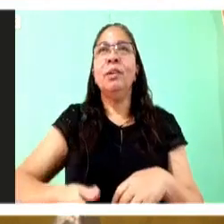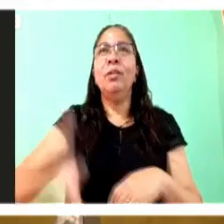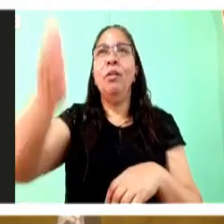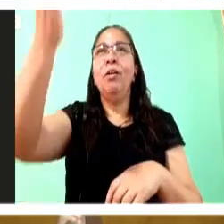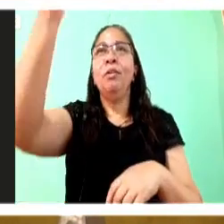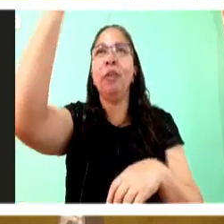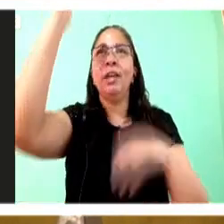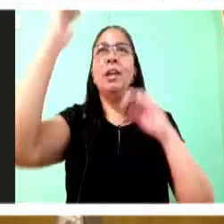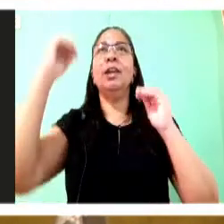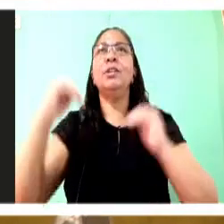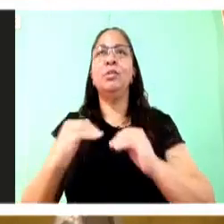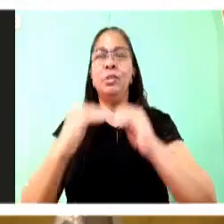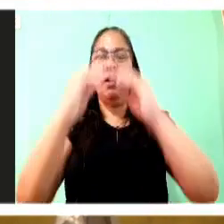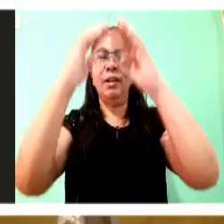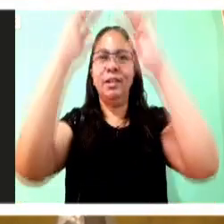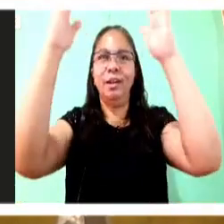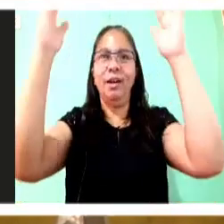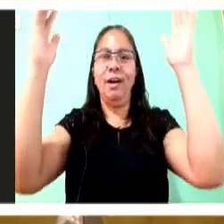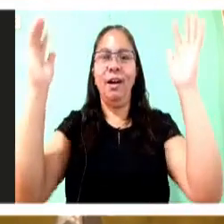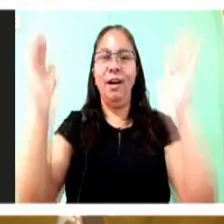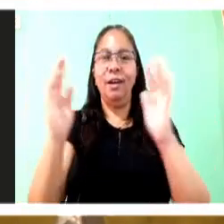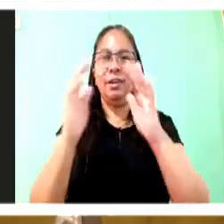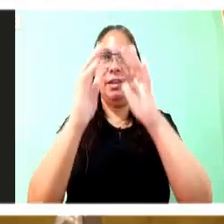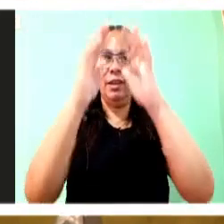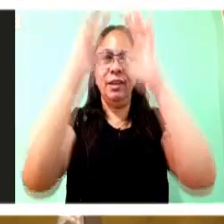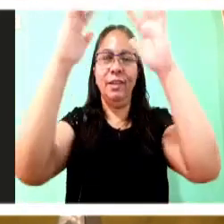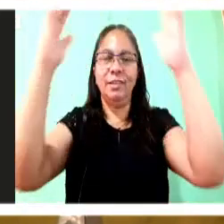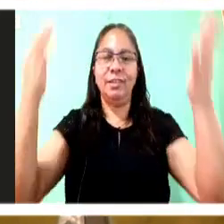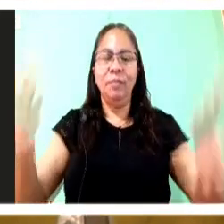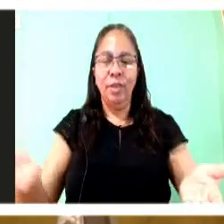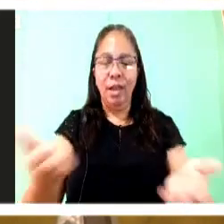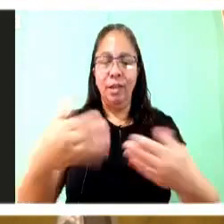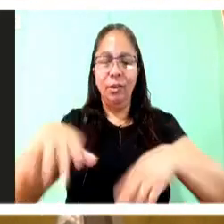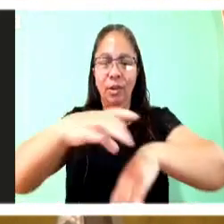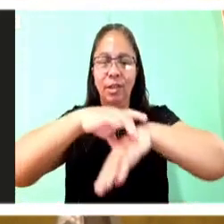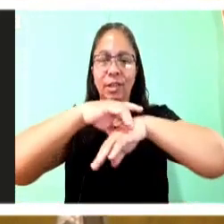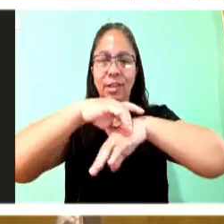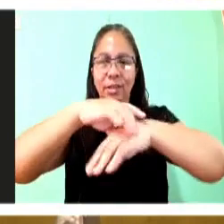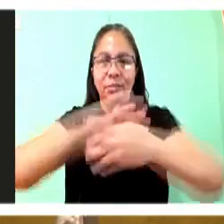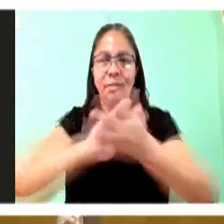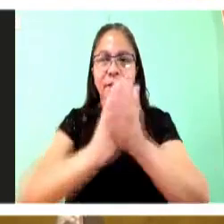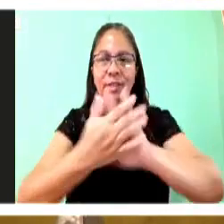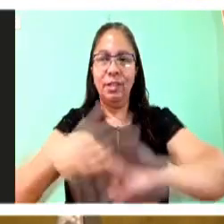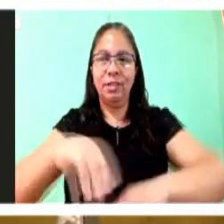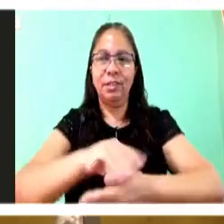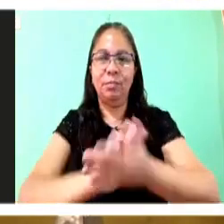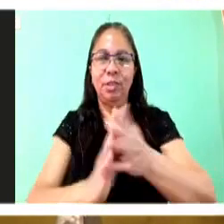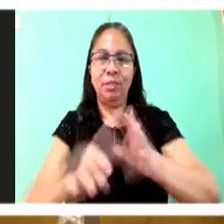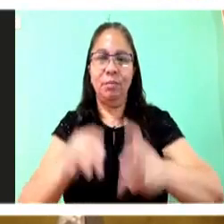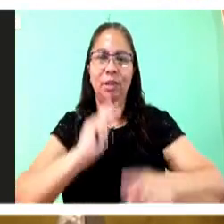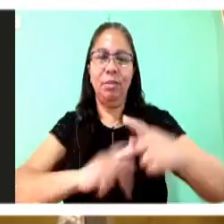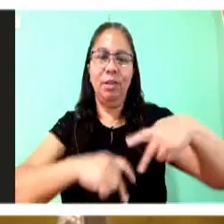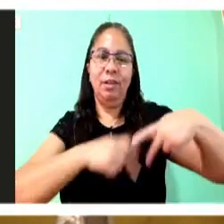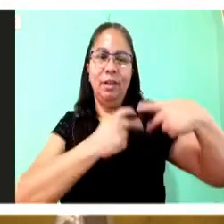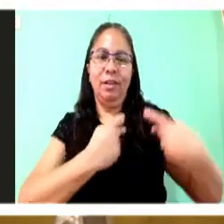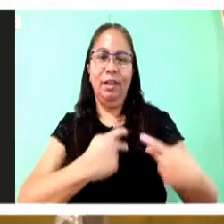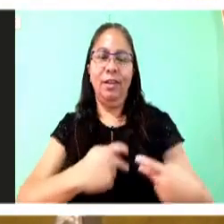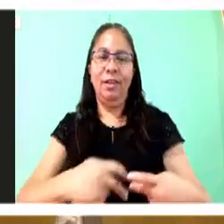Glory to God in the highest, and on earth peace to people of